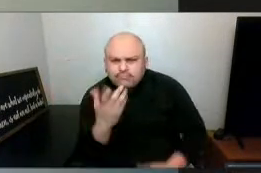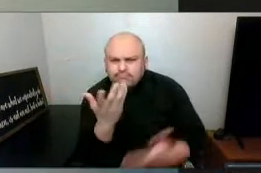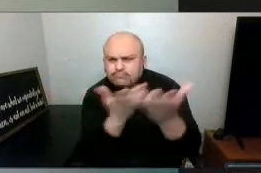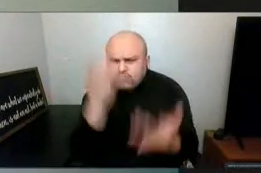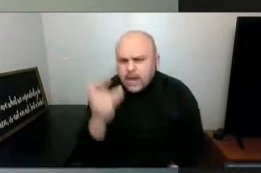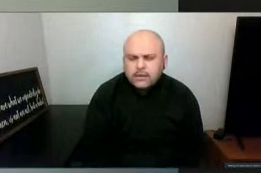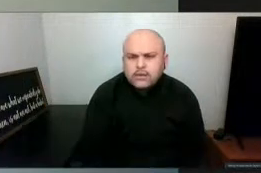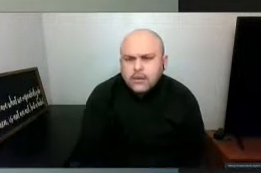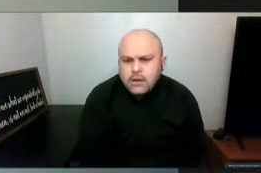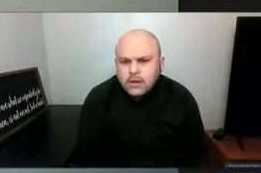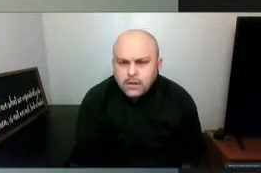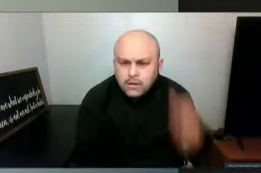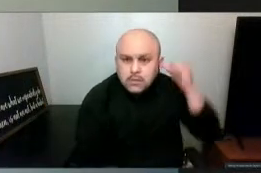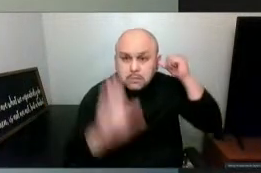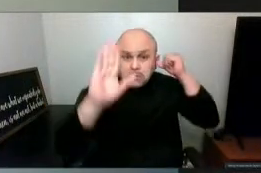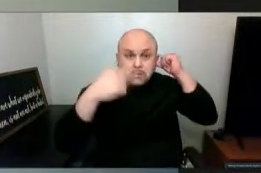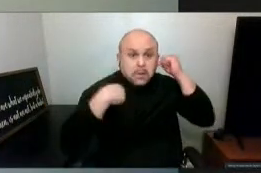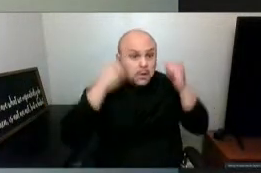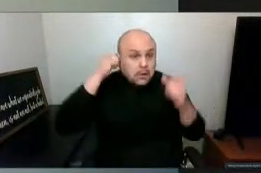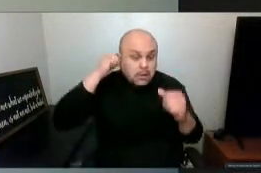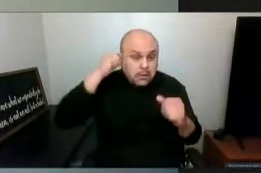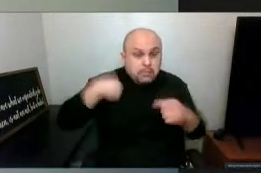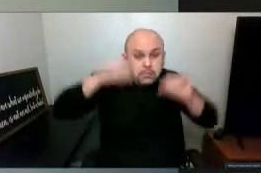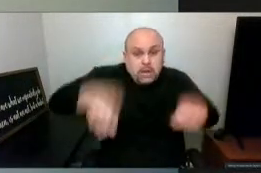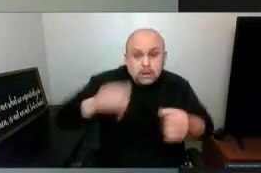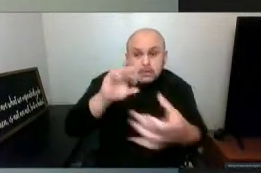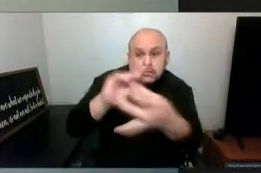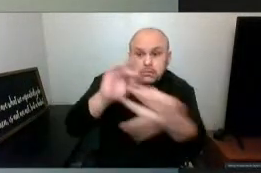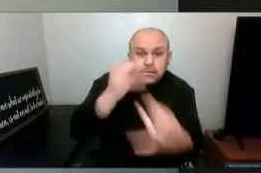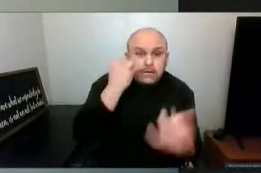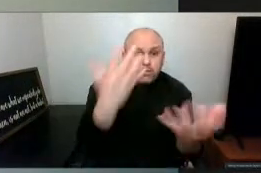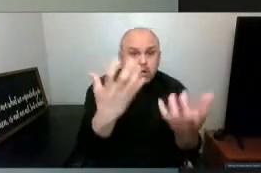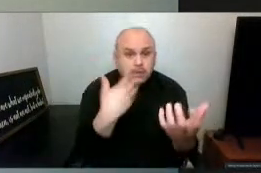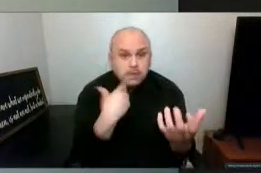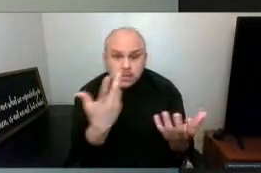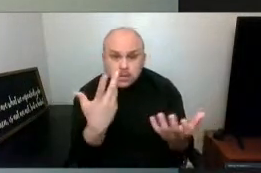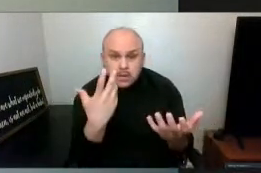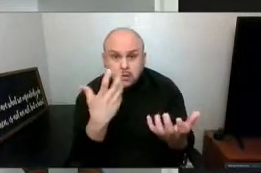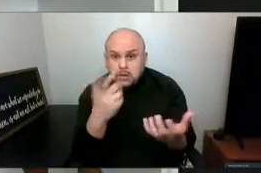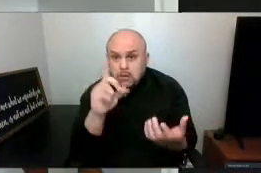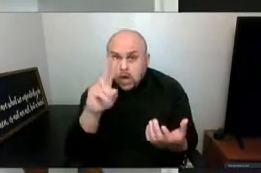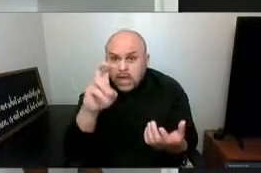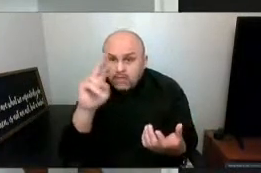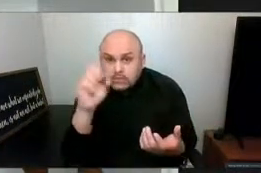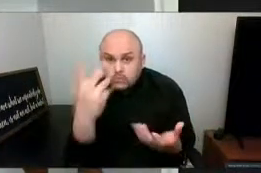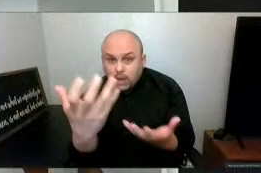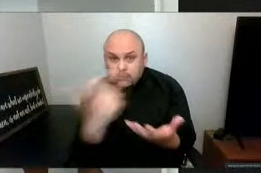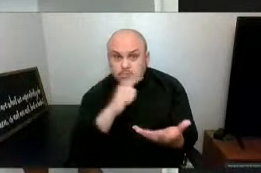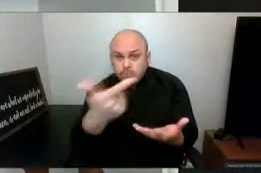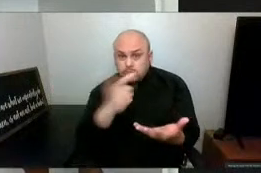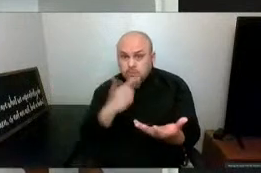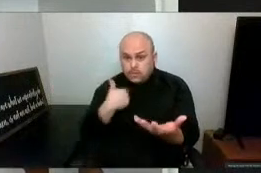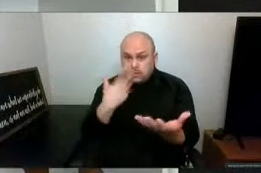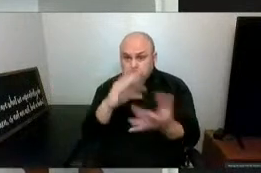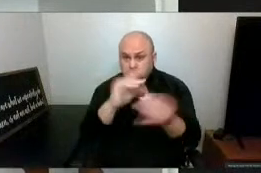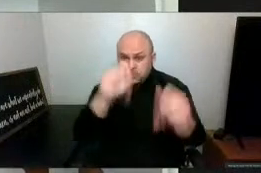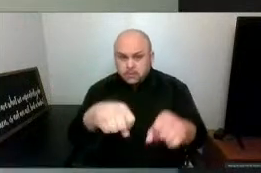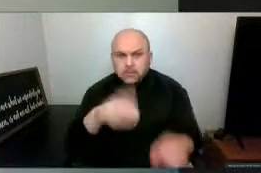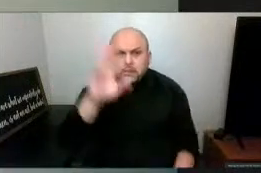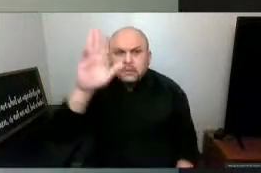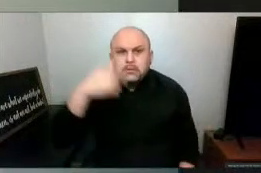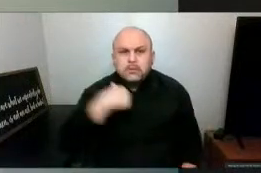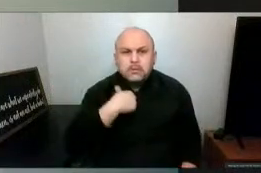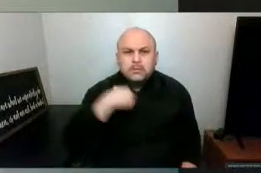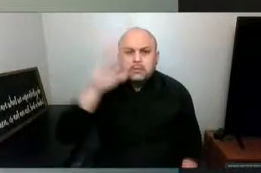I can start out if you like. Okay, Dr. Evans, you want to go first? It's fine. No, go ahead. I'll put my hat on as a child and